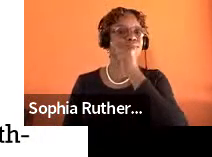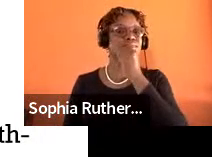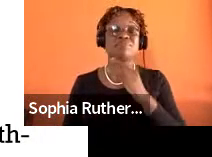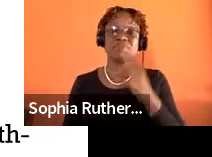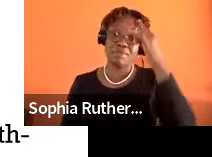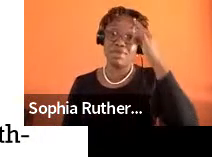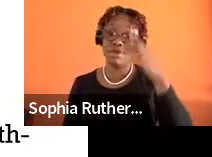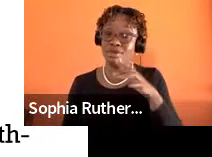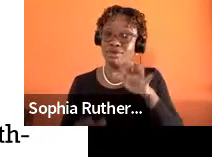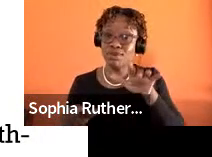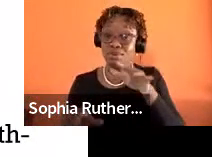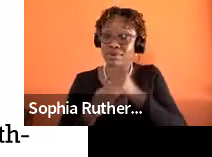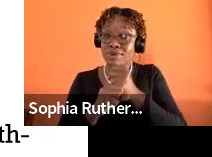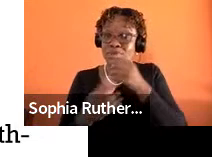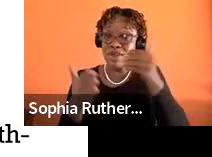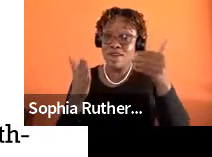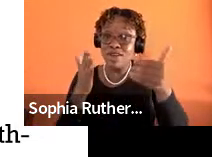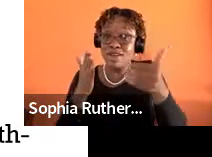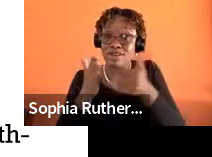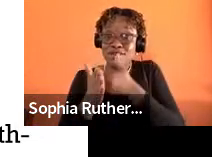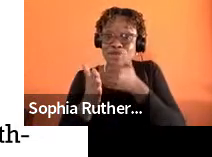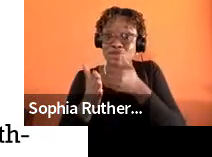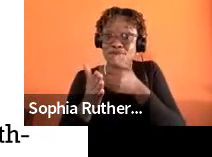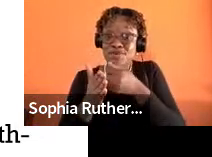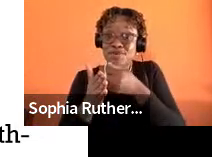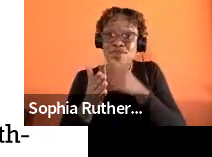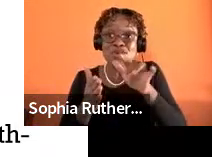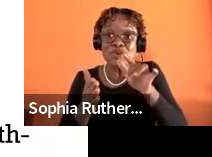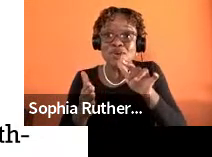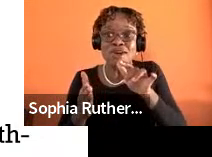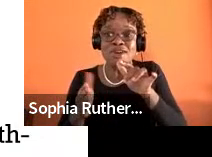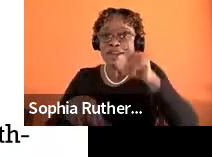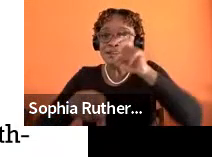designation of the greatest timekeeper on earth,